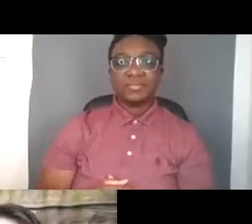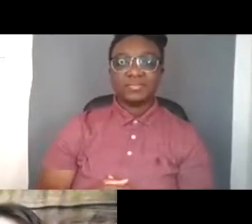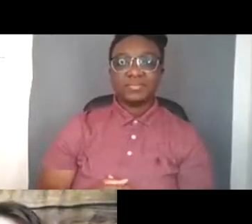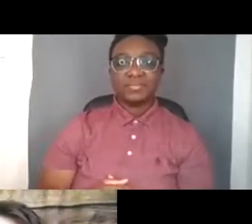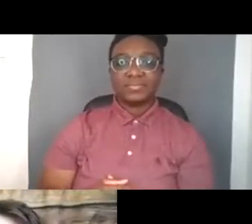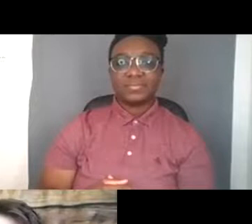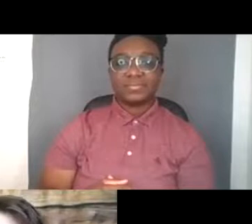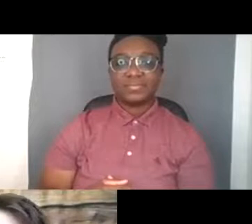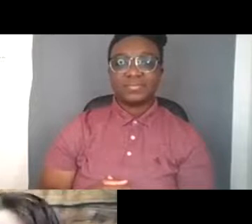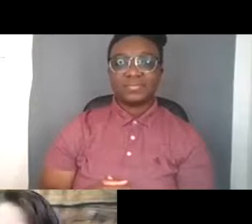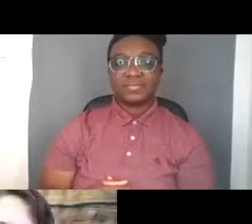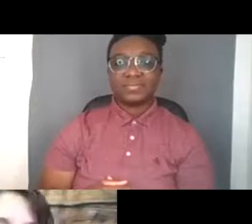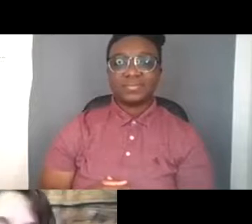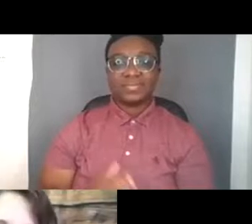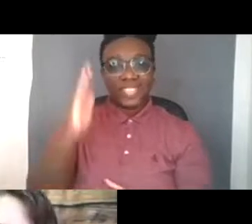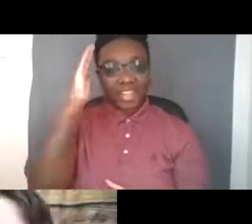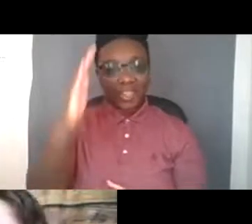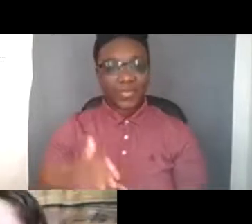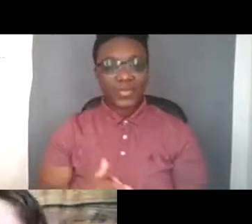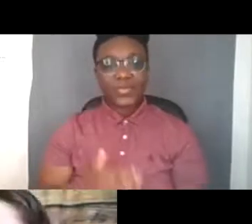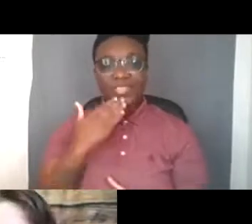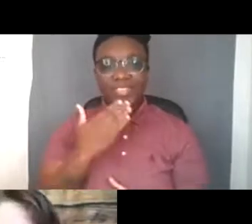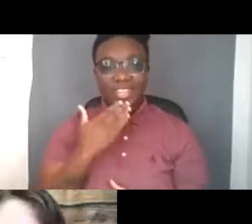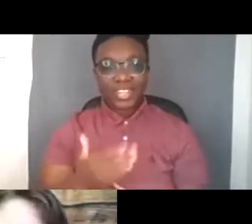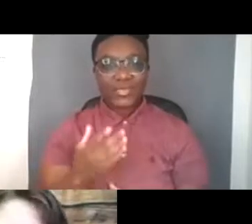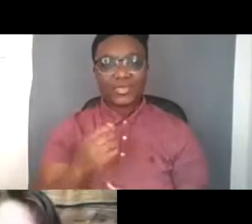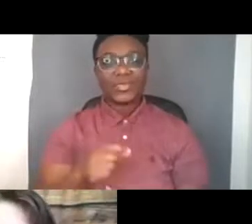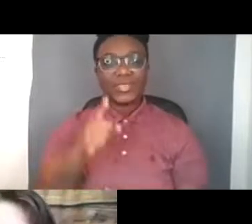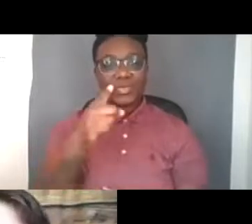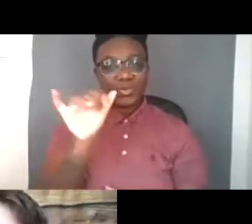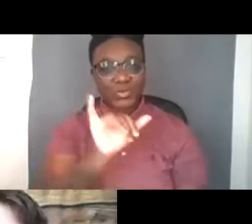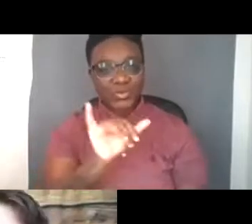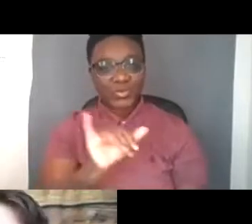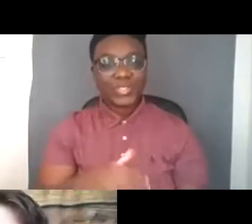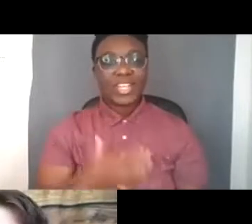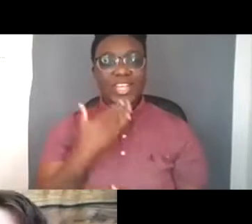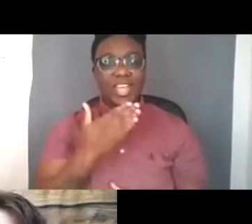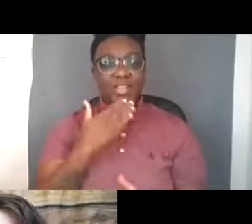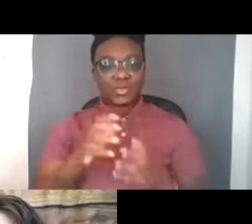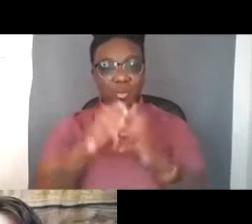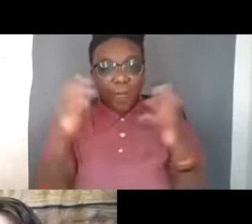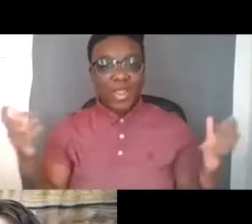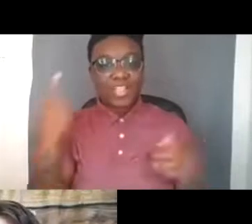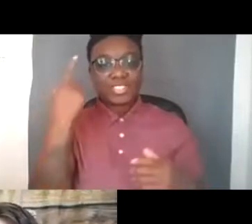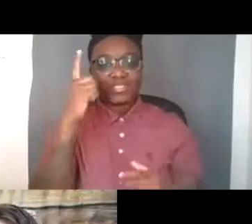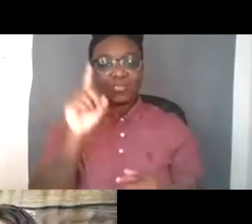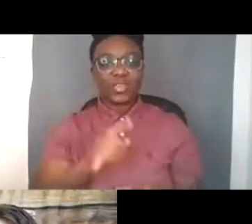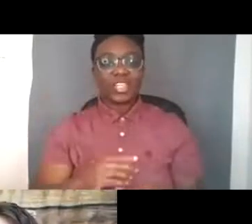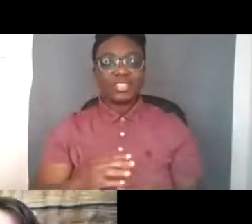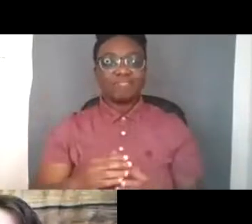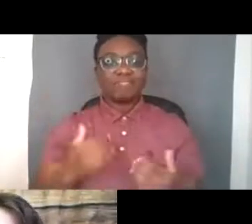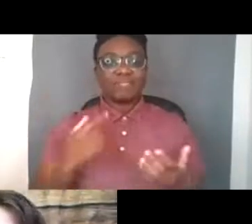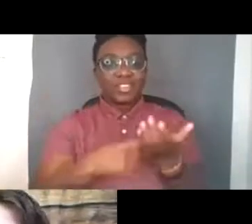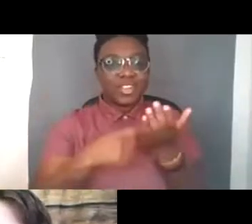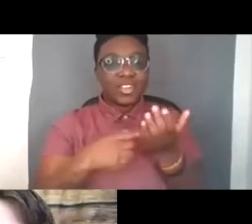Hello, Katie. You're so pretty. Hello. Thank you. So are you. Thank you. Thank you so much for talking to us today. We